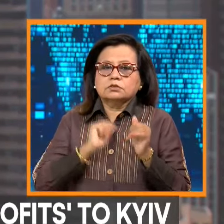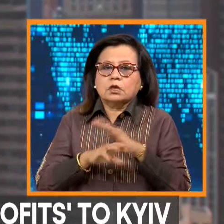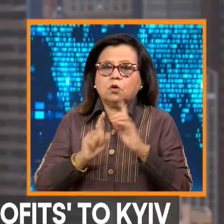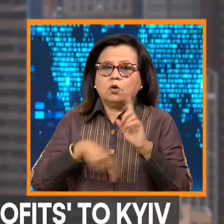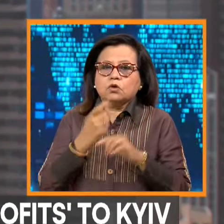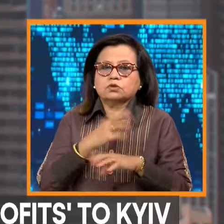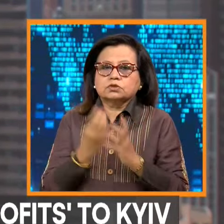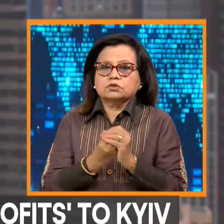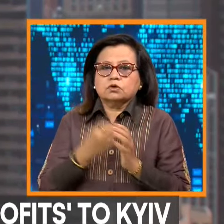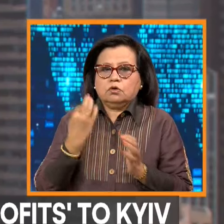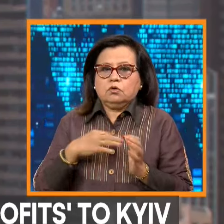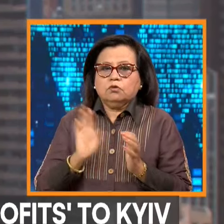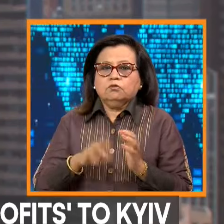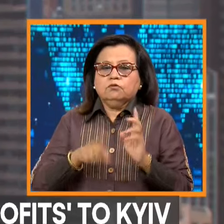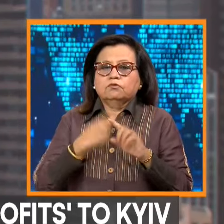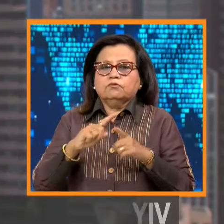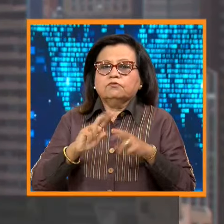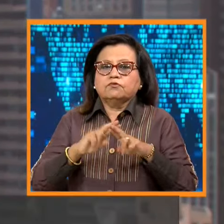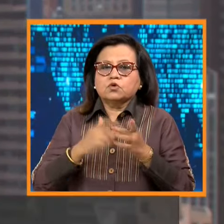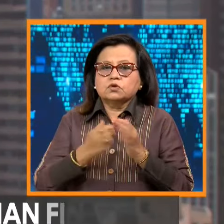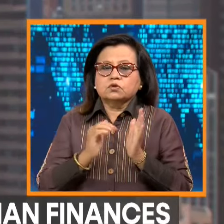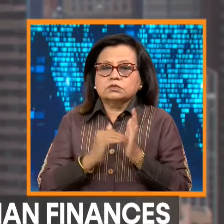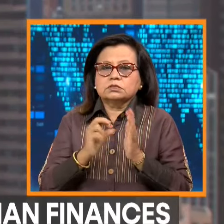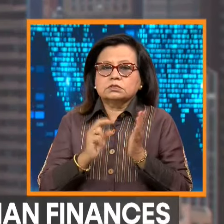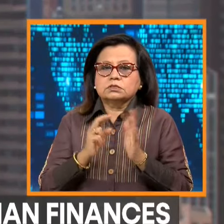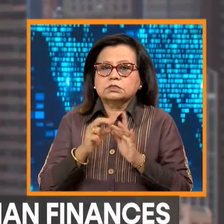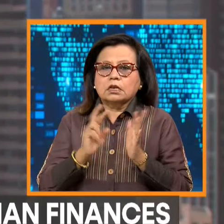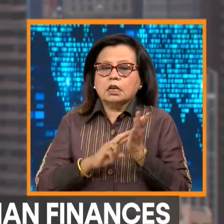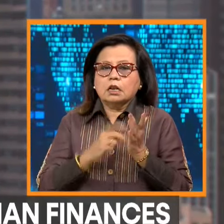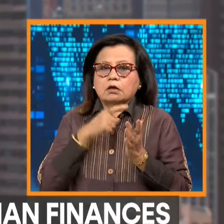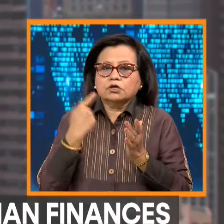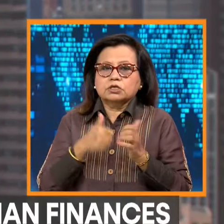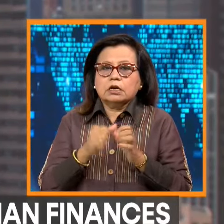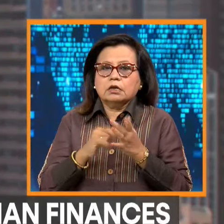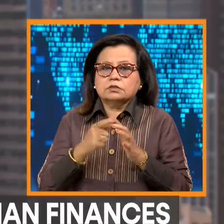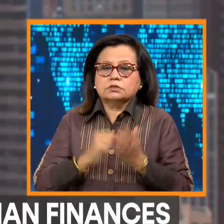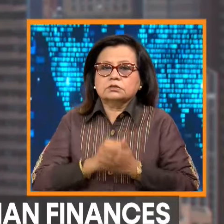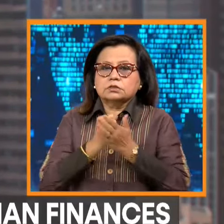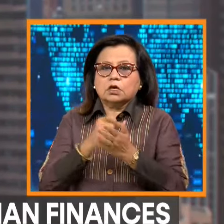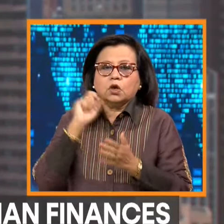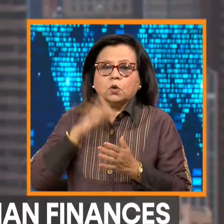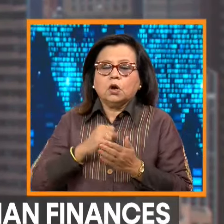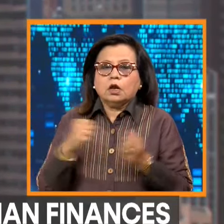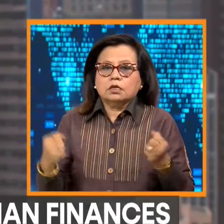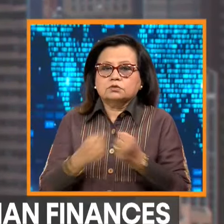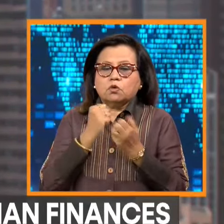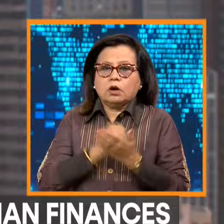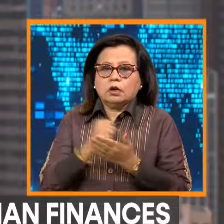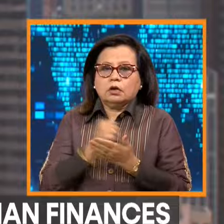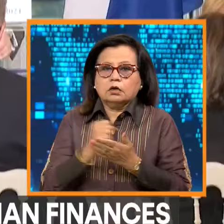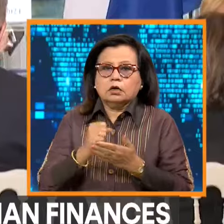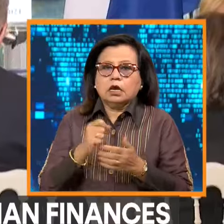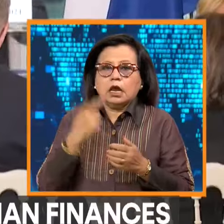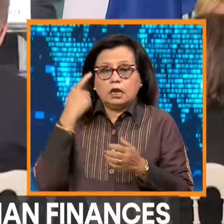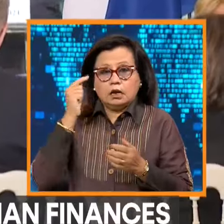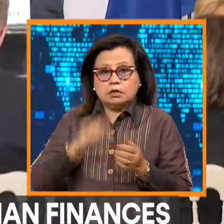reached over the use of profits for frozen Russian assets to aid Ukraine in its war effort. Now,